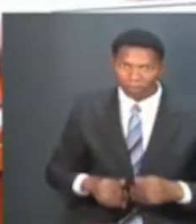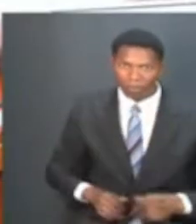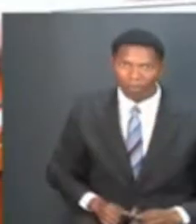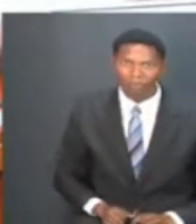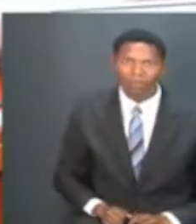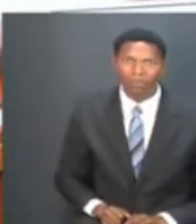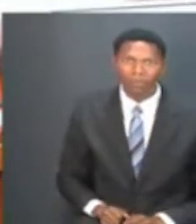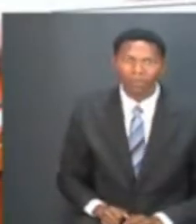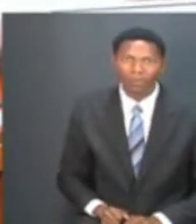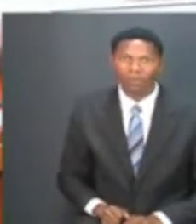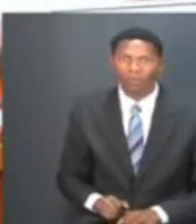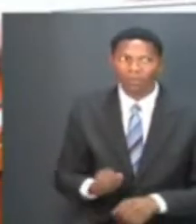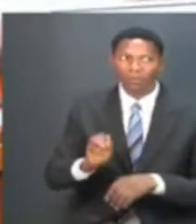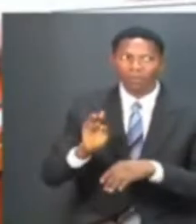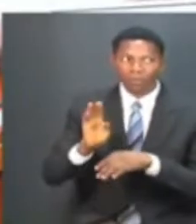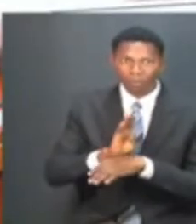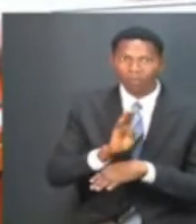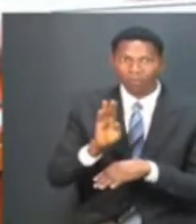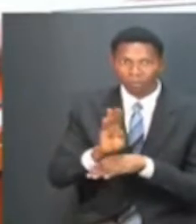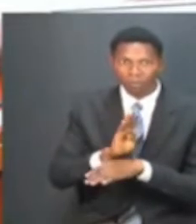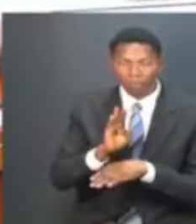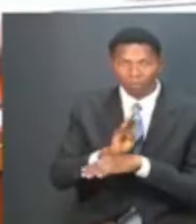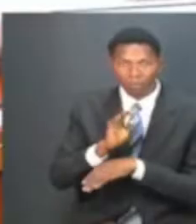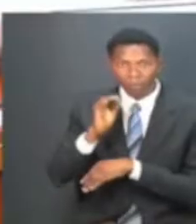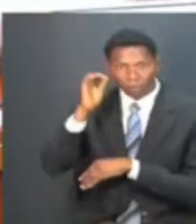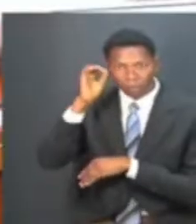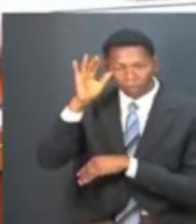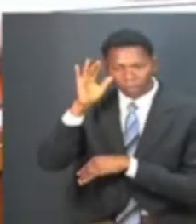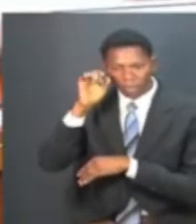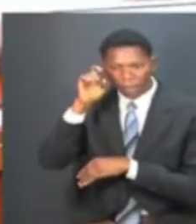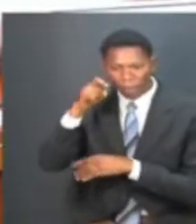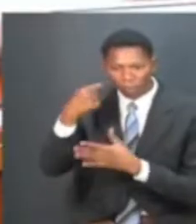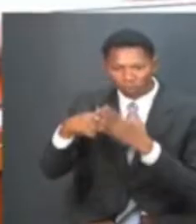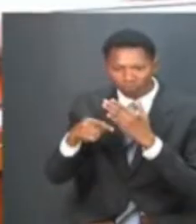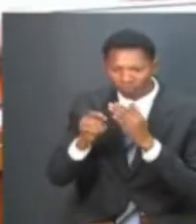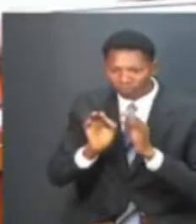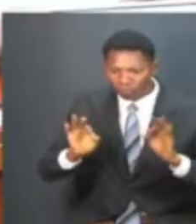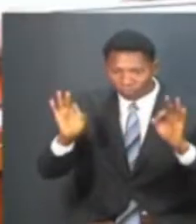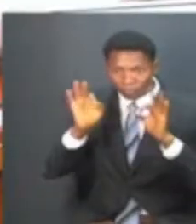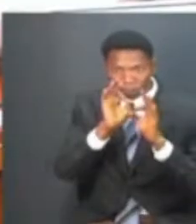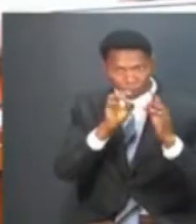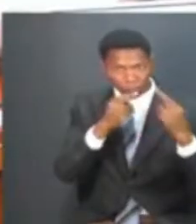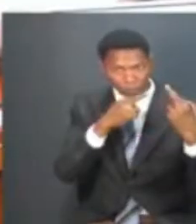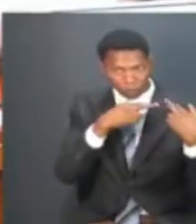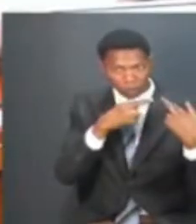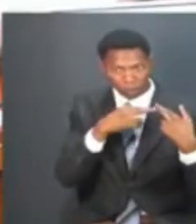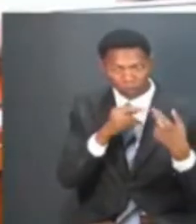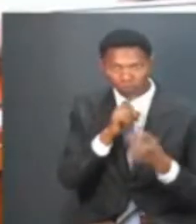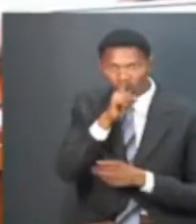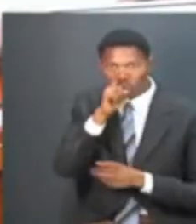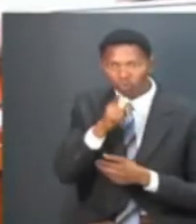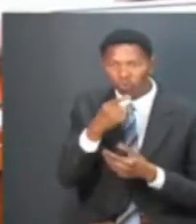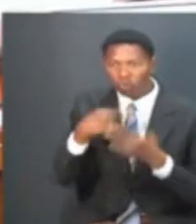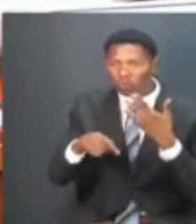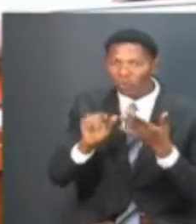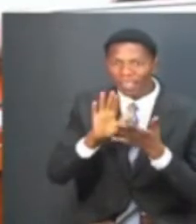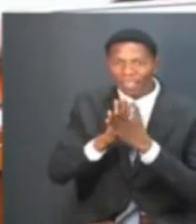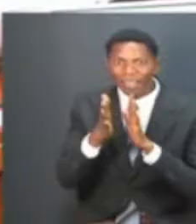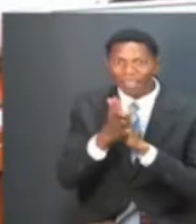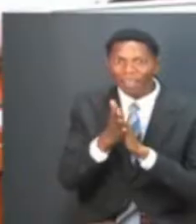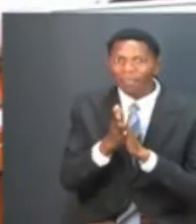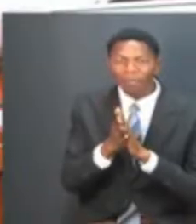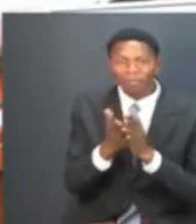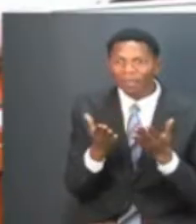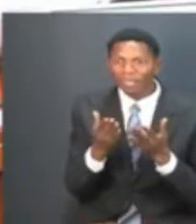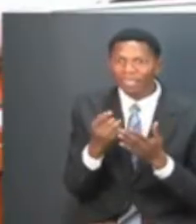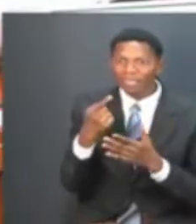Entrepreneurship has played a remarkable role and indeed become an integral